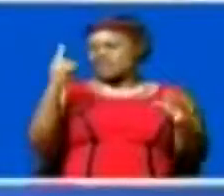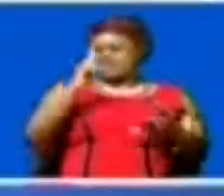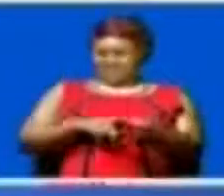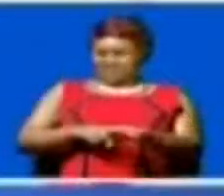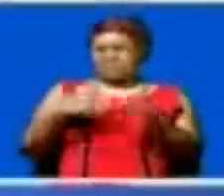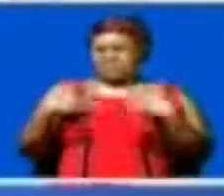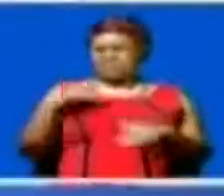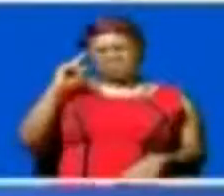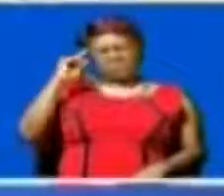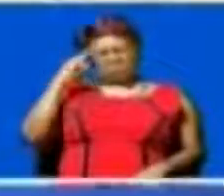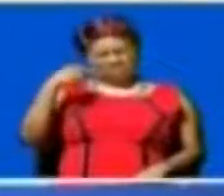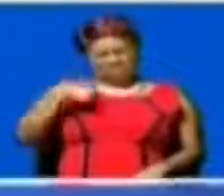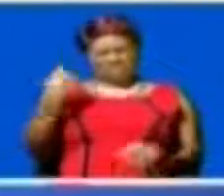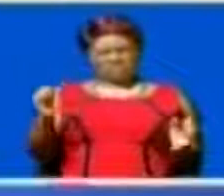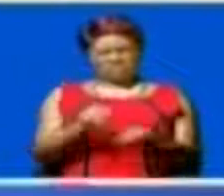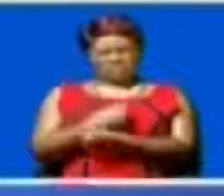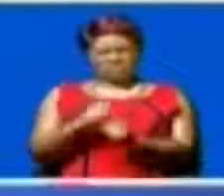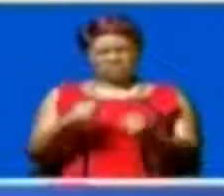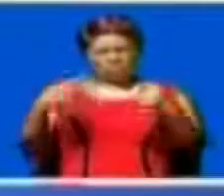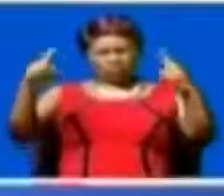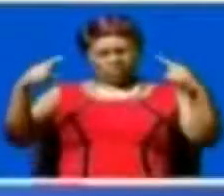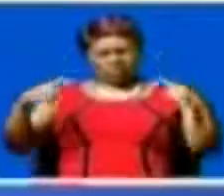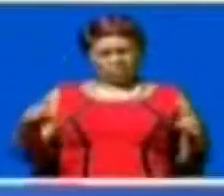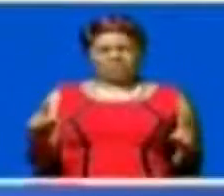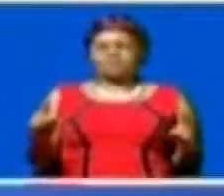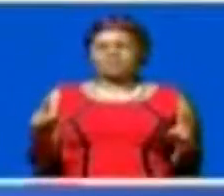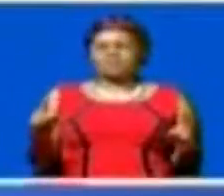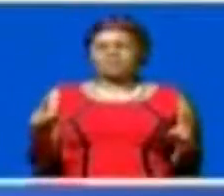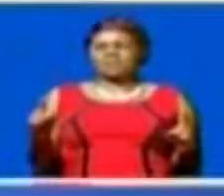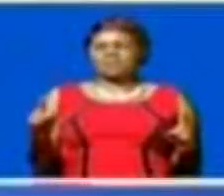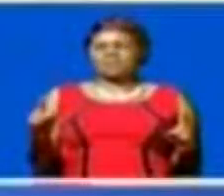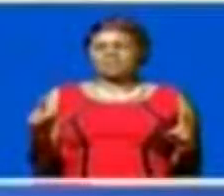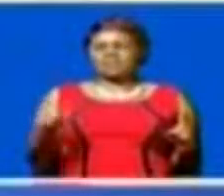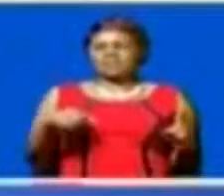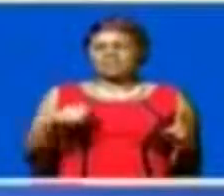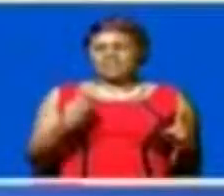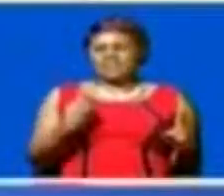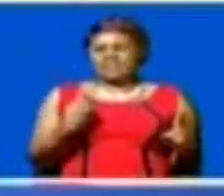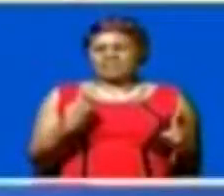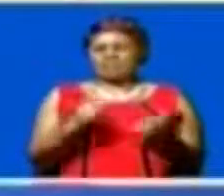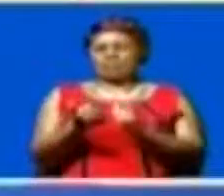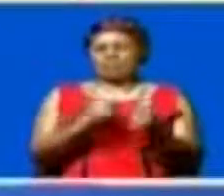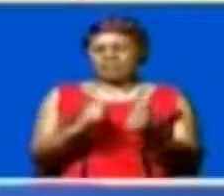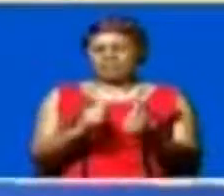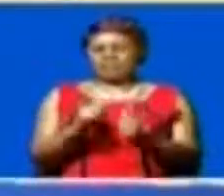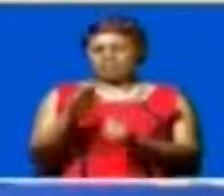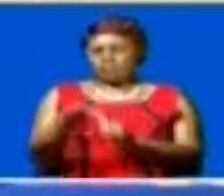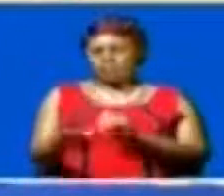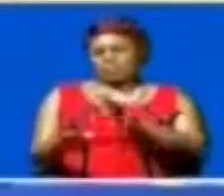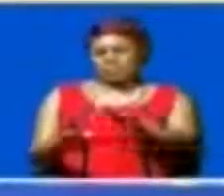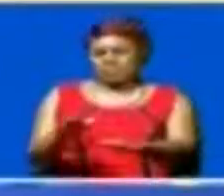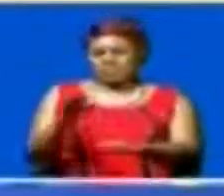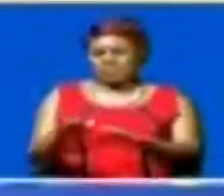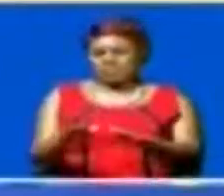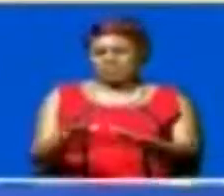time, nobody was really expecting us even to go beyond the group stages. So we were basically taking a match at a time.